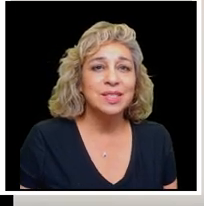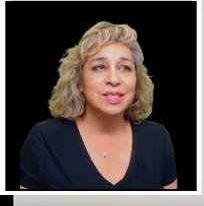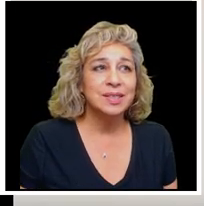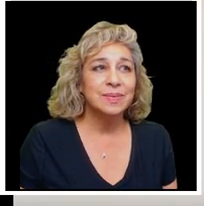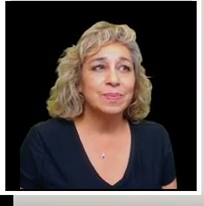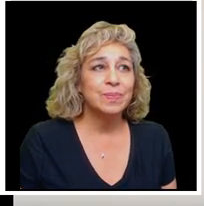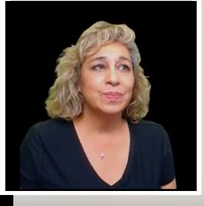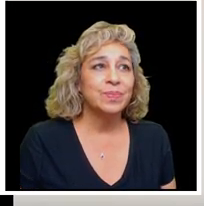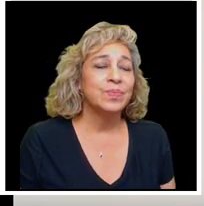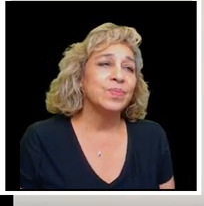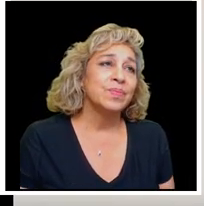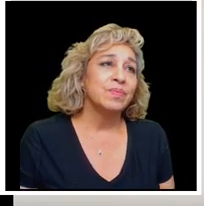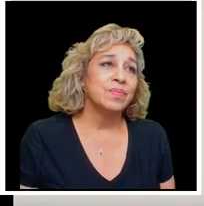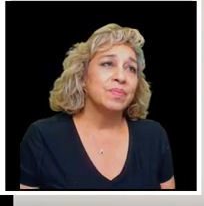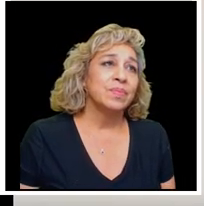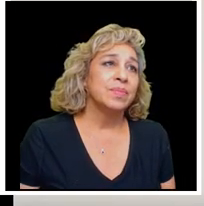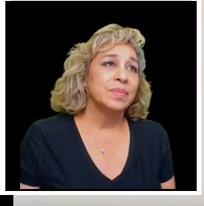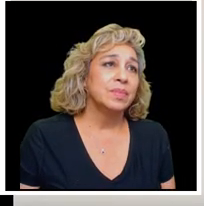students